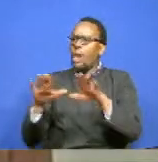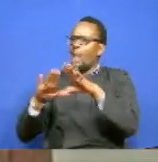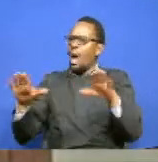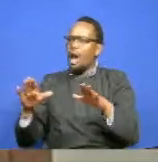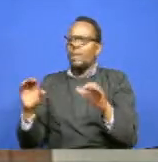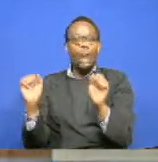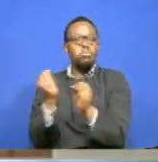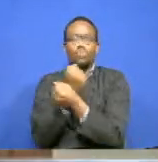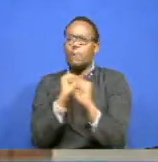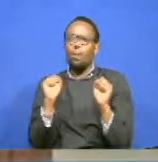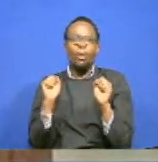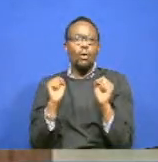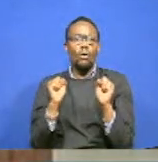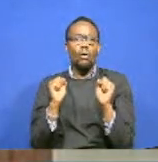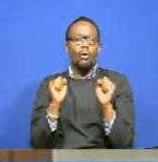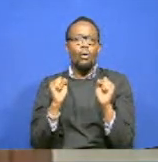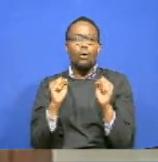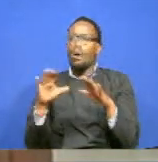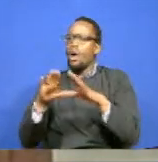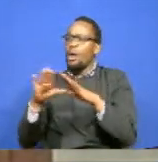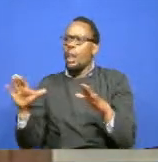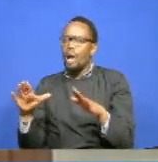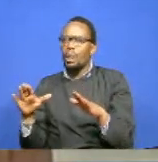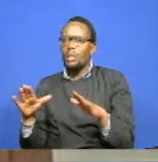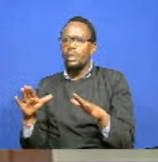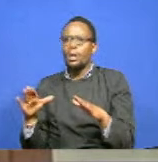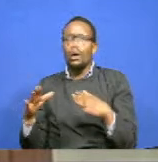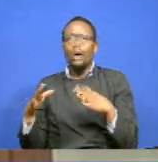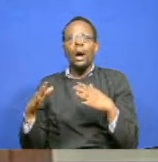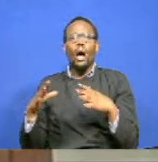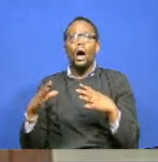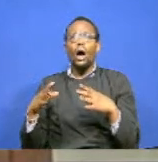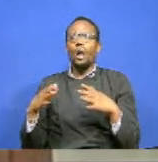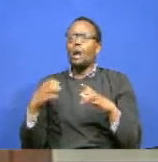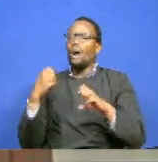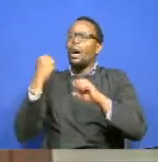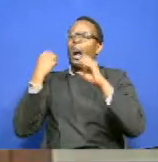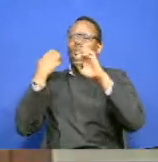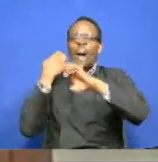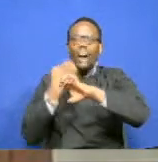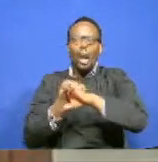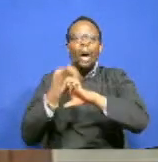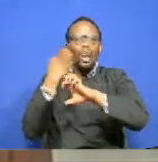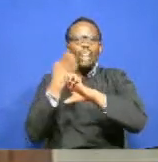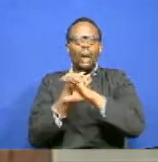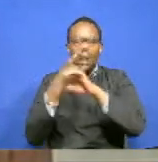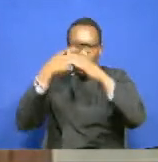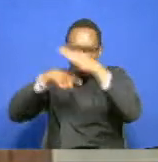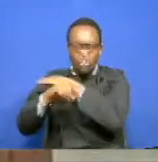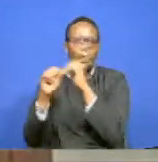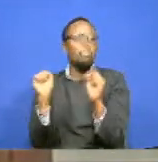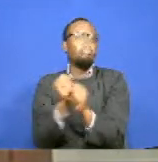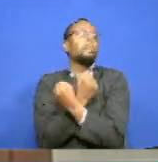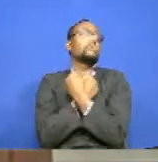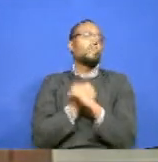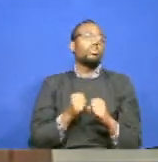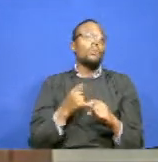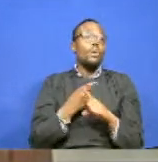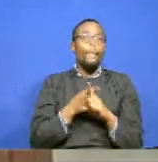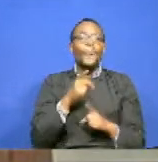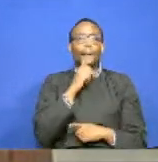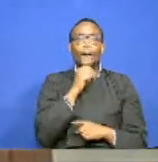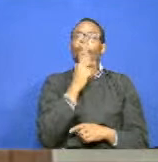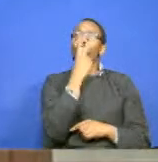land other than a land that devours its people and those who live in it and kill and consume them. But Caleb